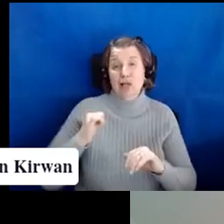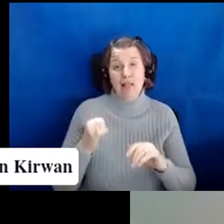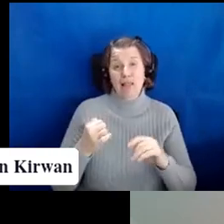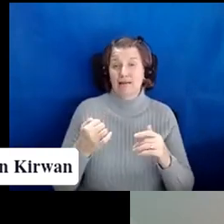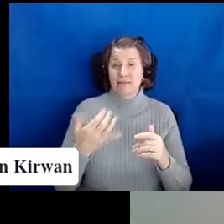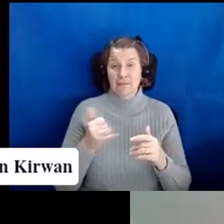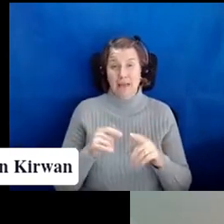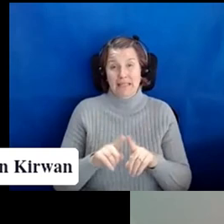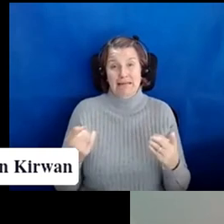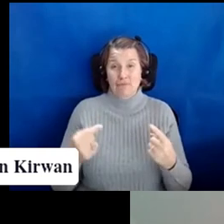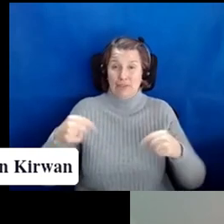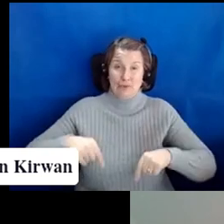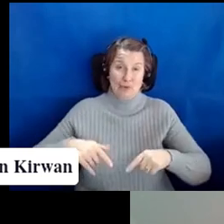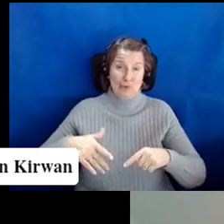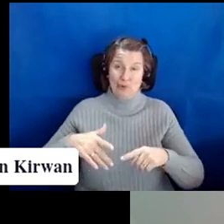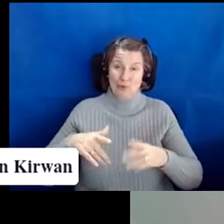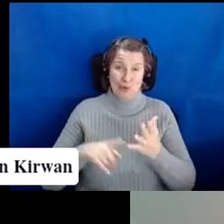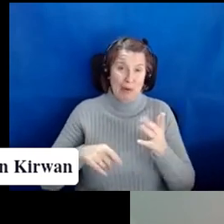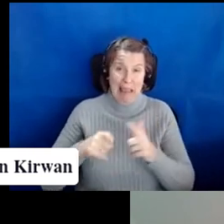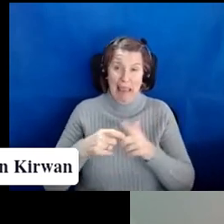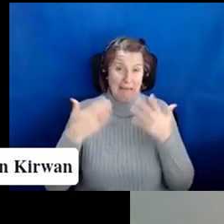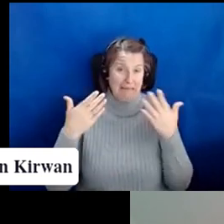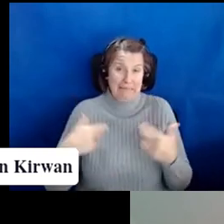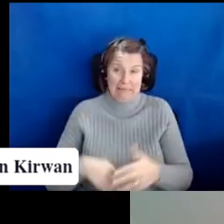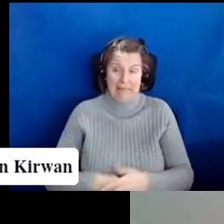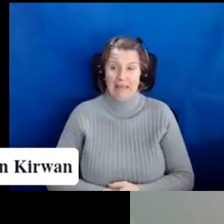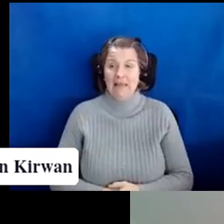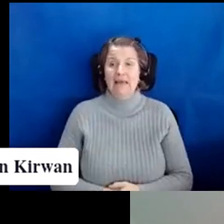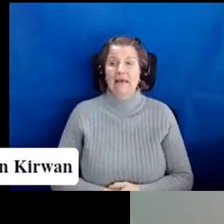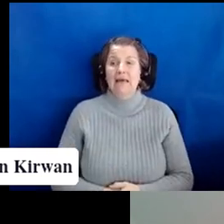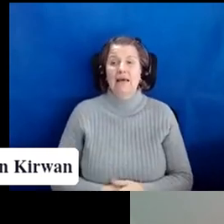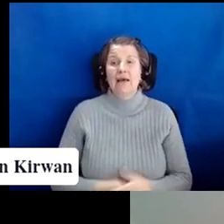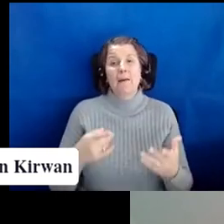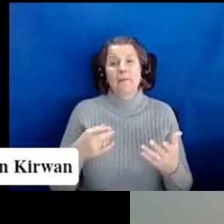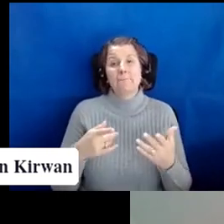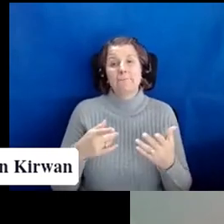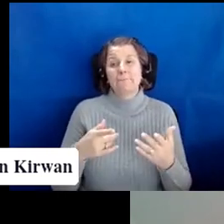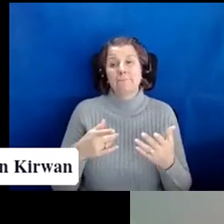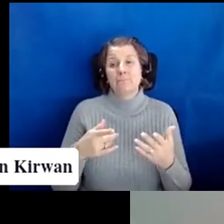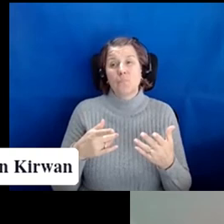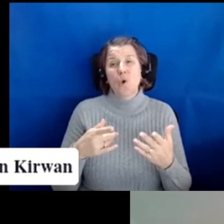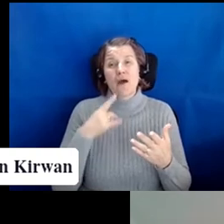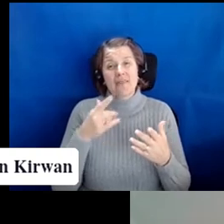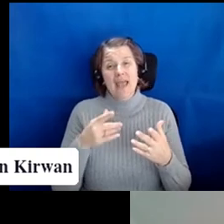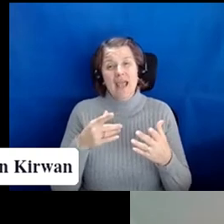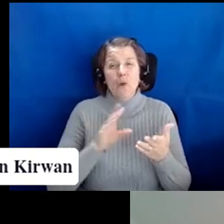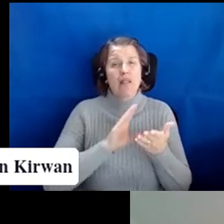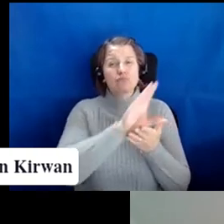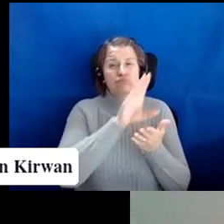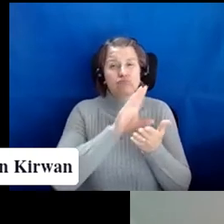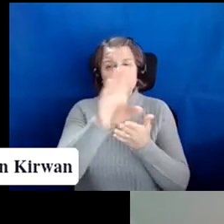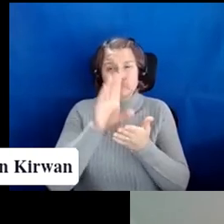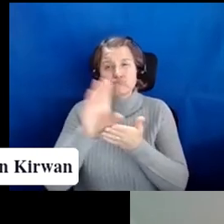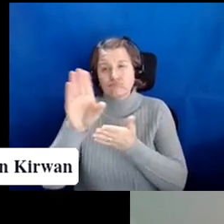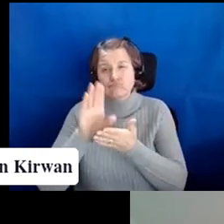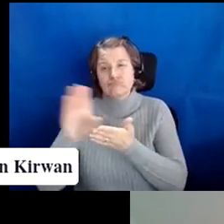like they've got different, we've got this young person's guarantee where they disseminate all the money across all different councils for